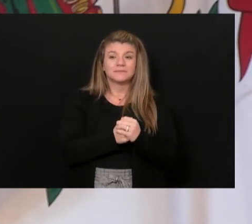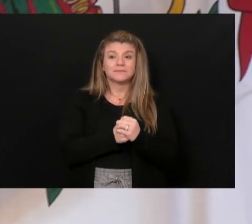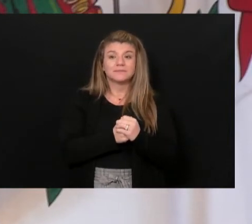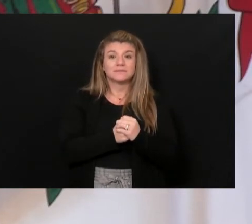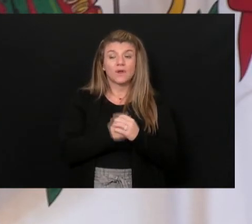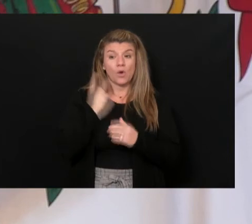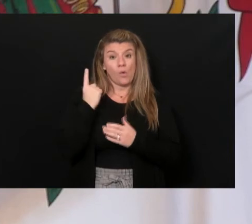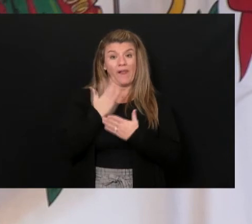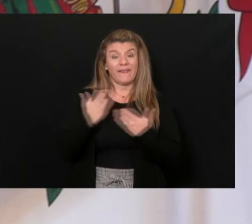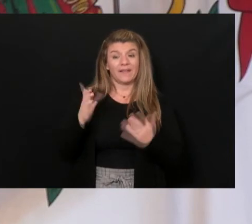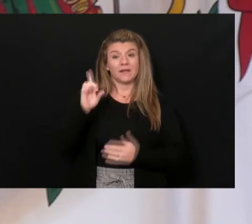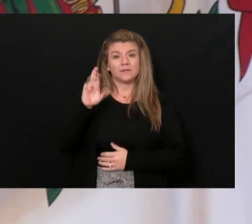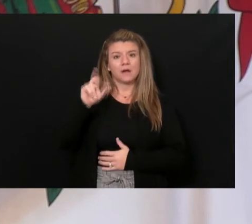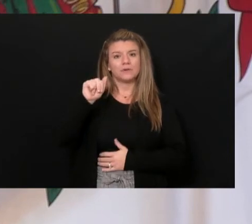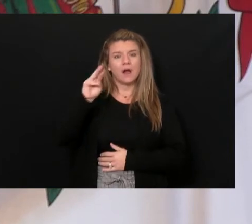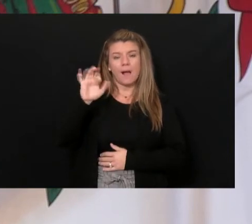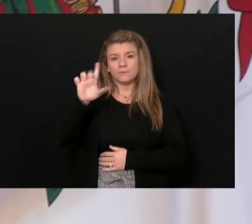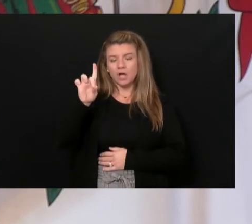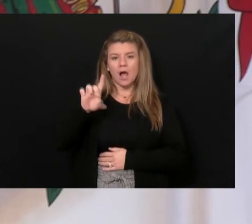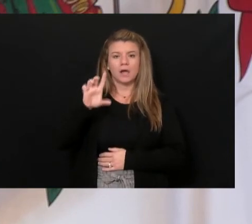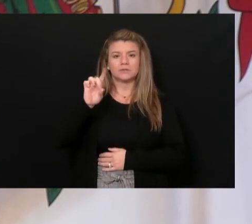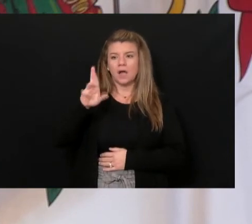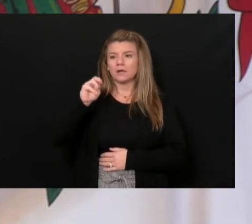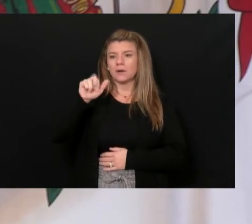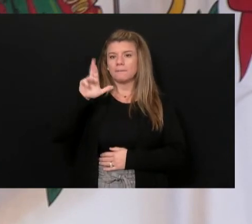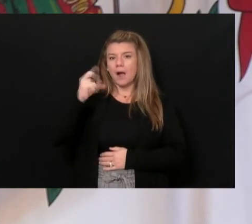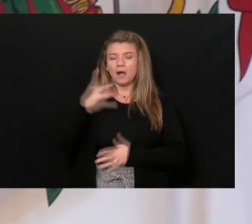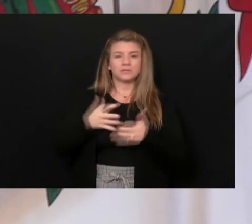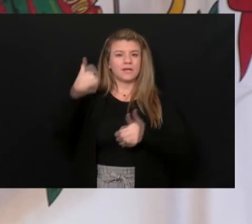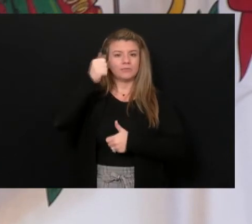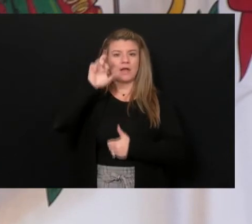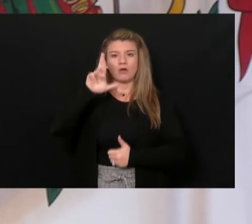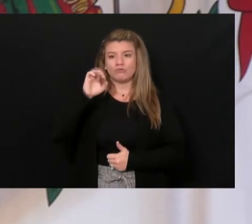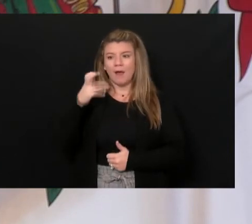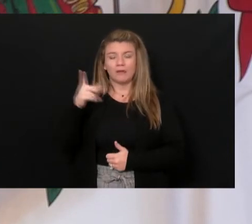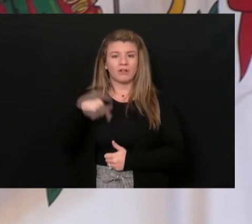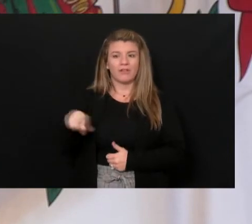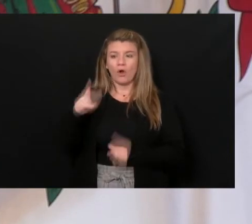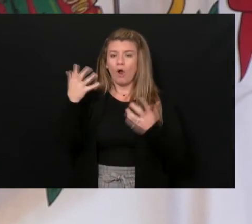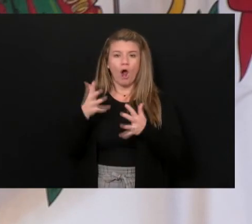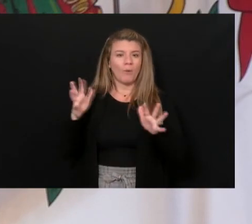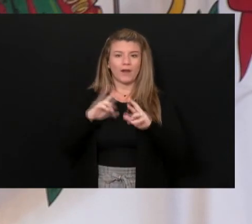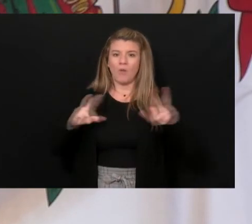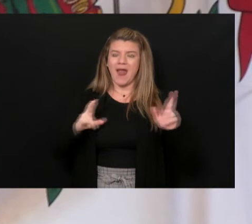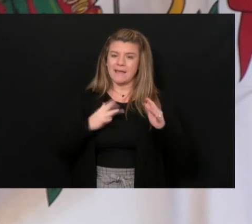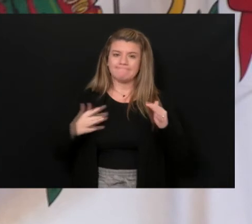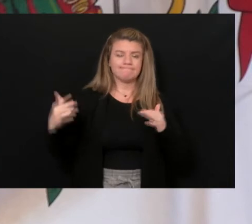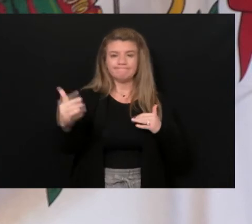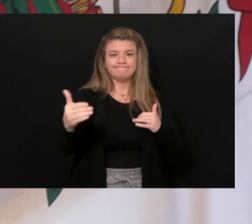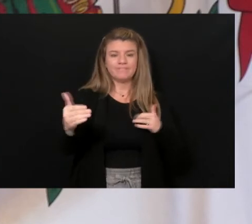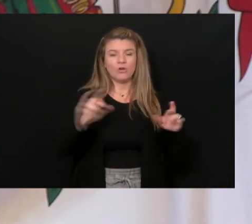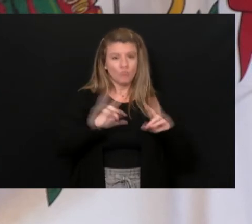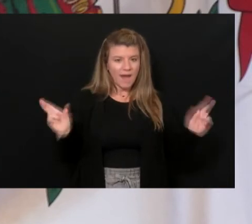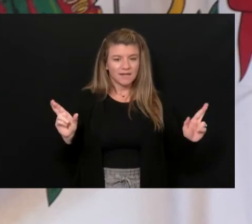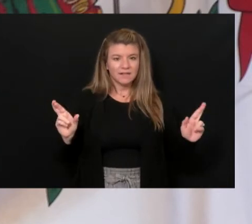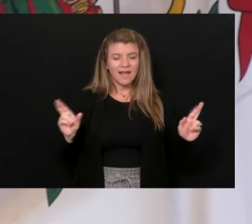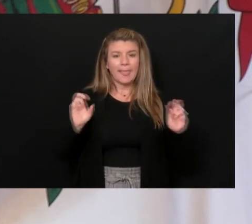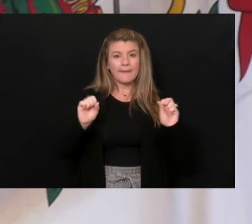Marsh, Dr. Amjad, you know, Secretary Crouch and everybody is already out in front of is just this, is